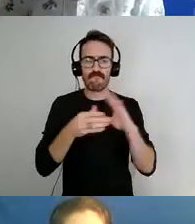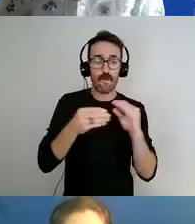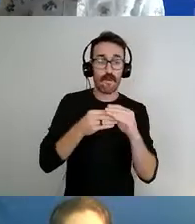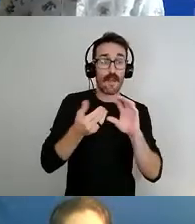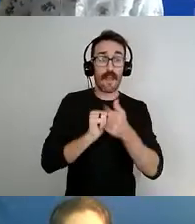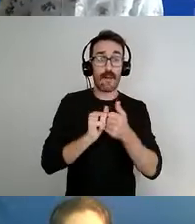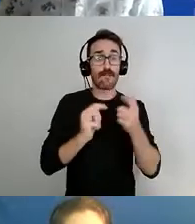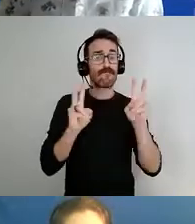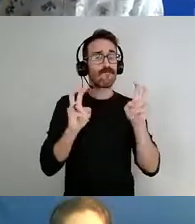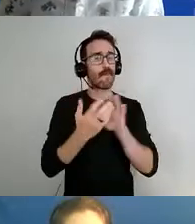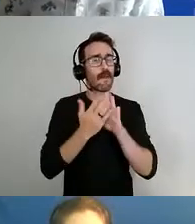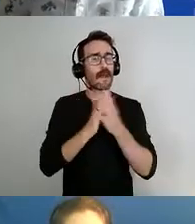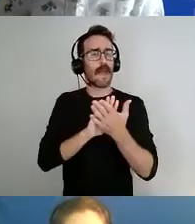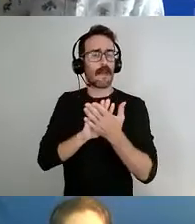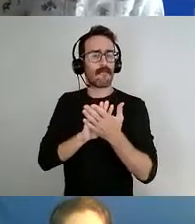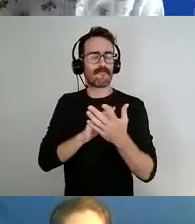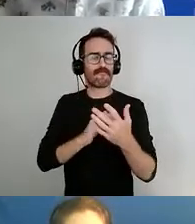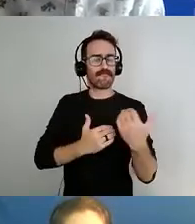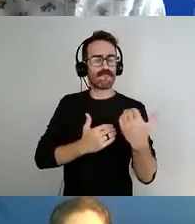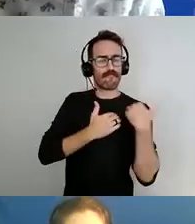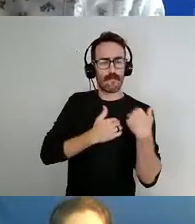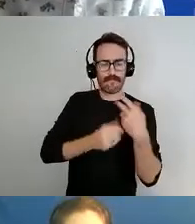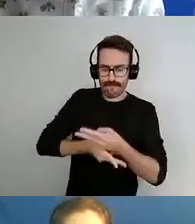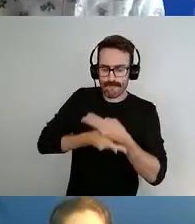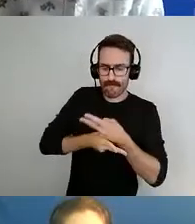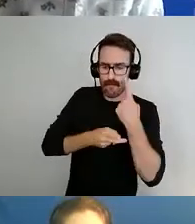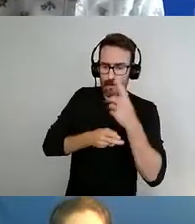they became carers in the roles that they did